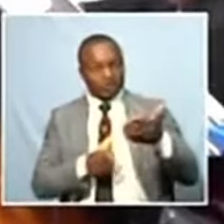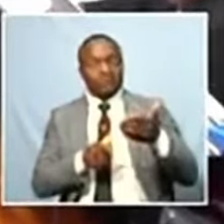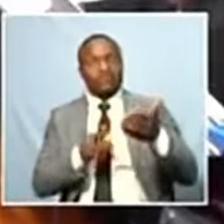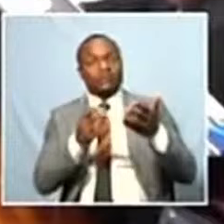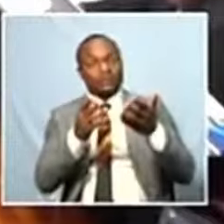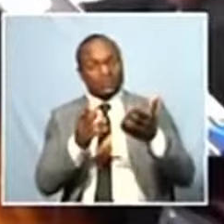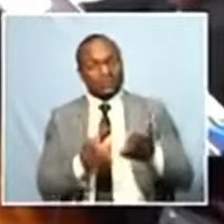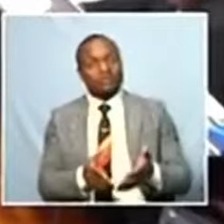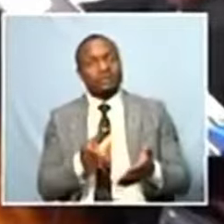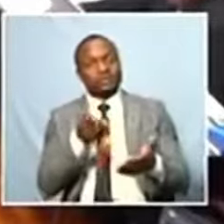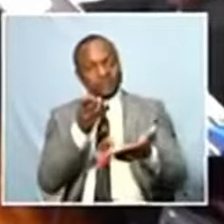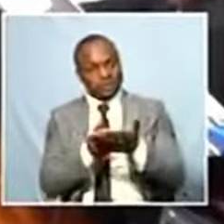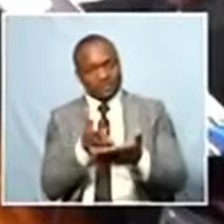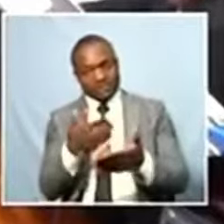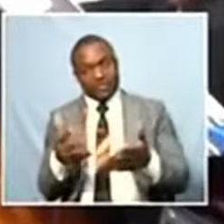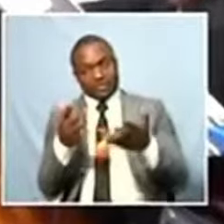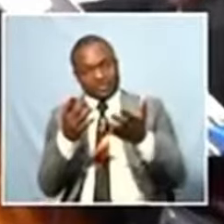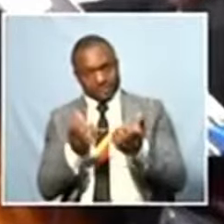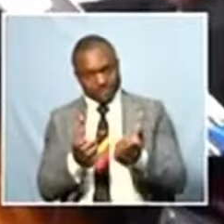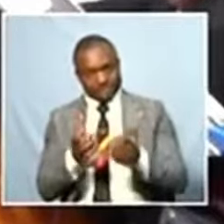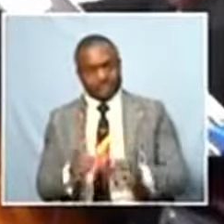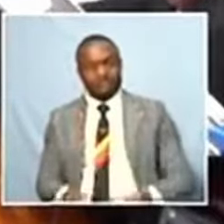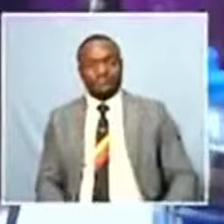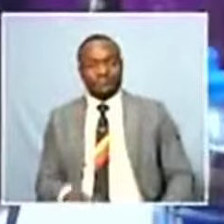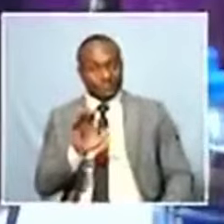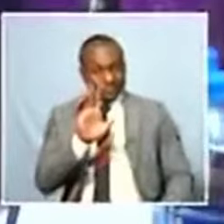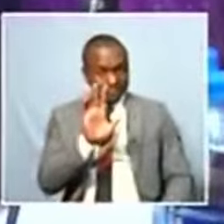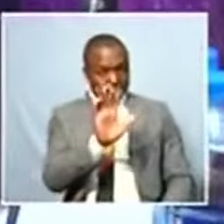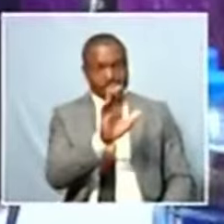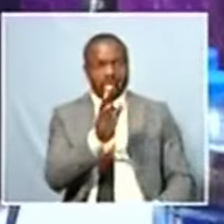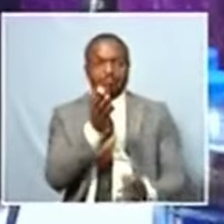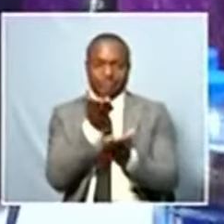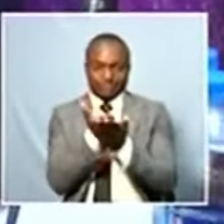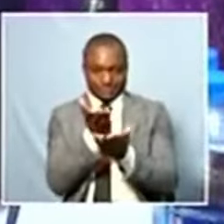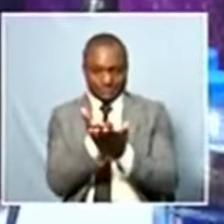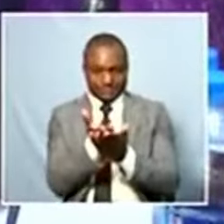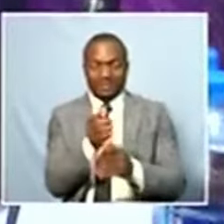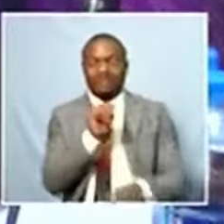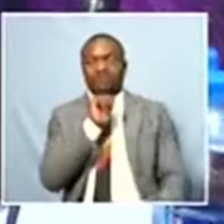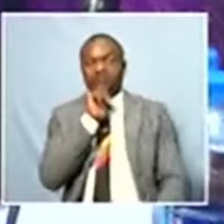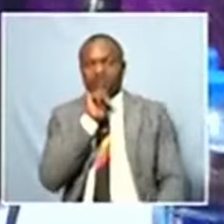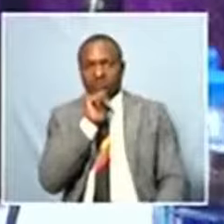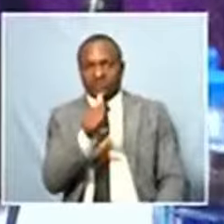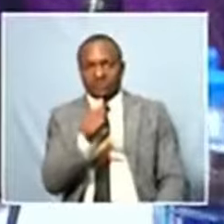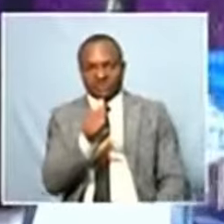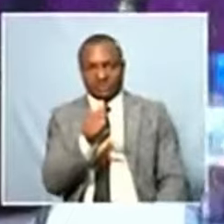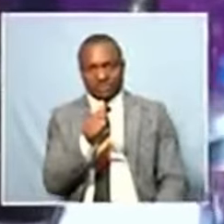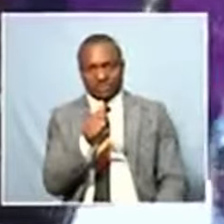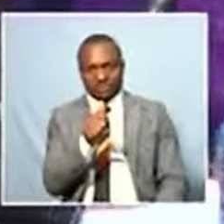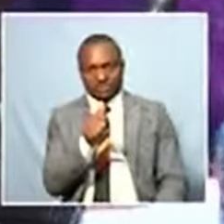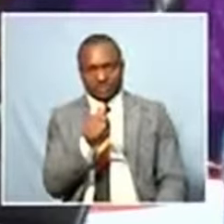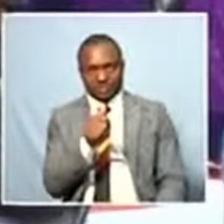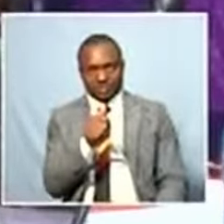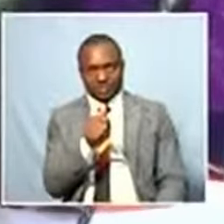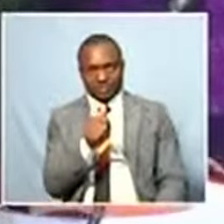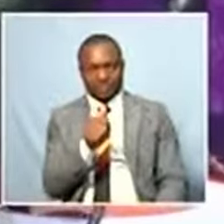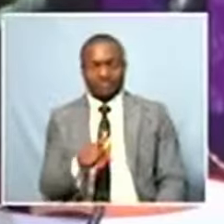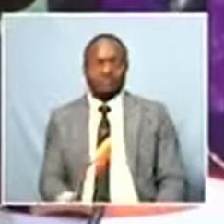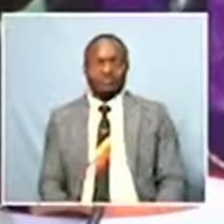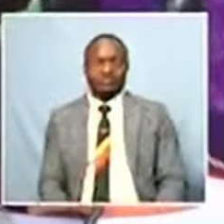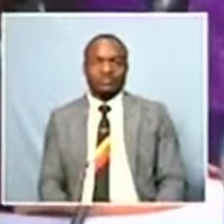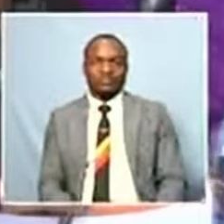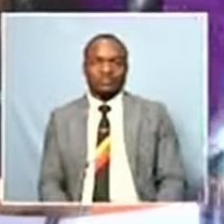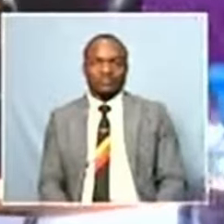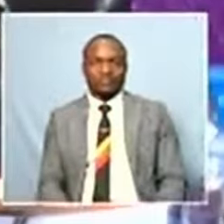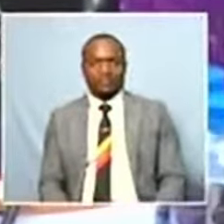be. So in terms of what their opinion was, is that it would not, it's unlikely that